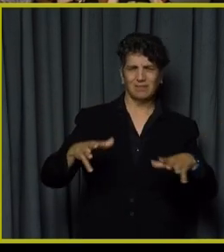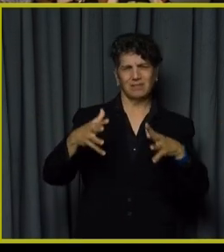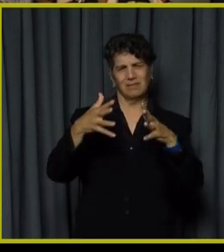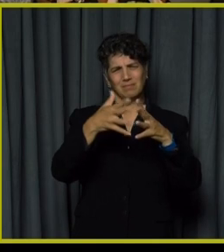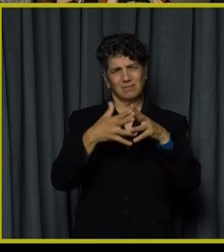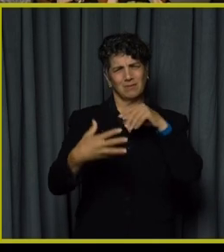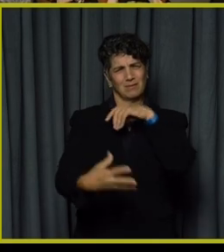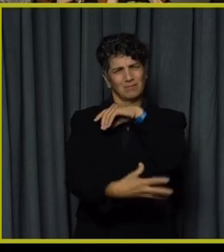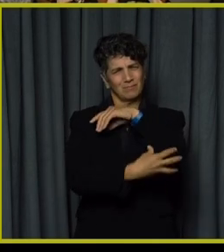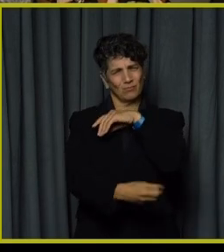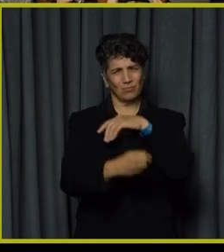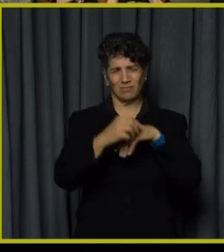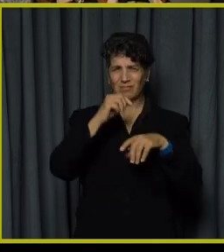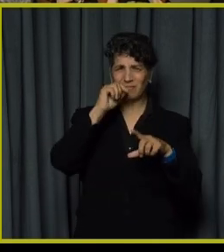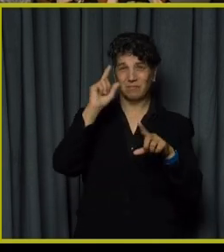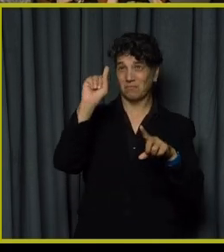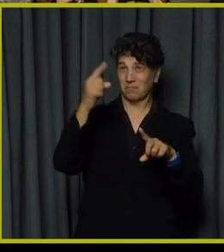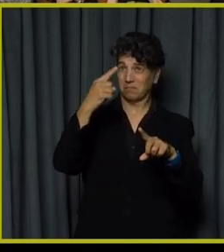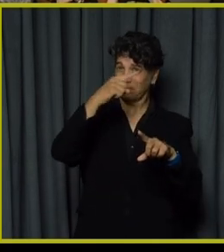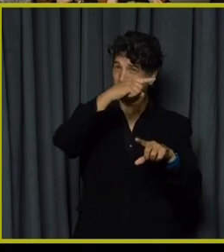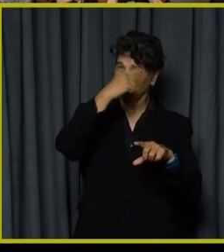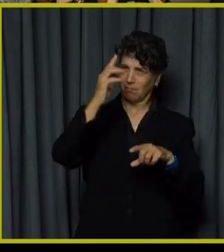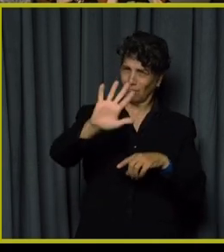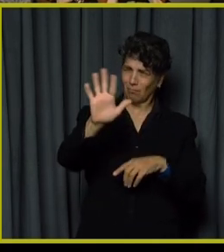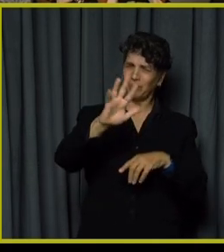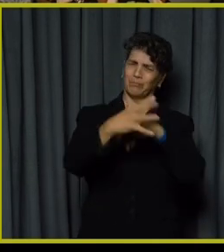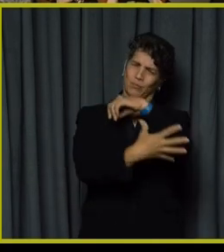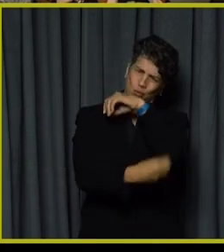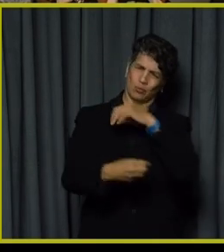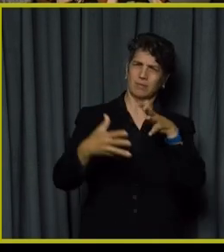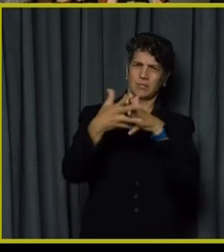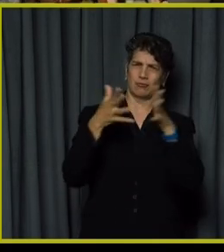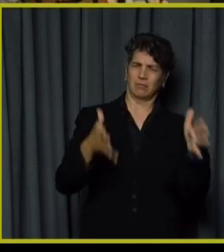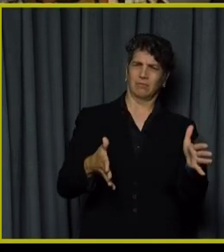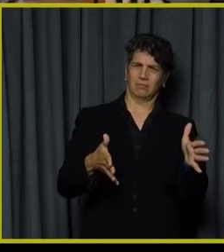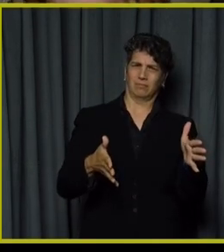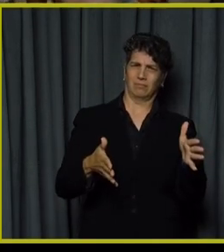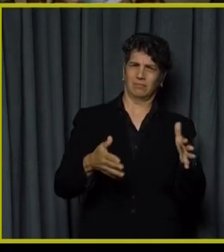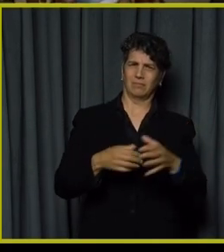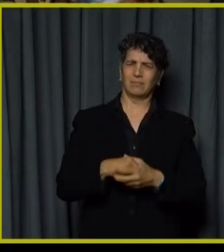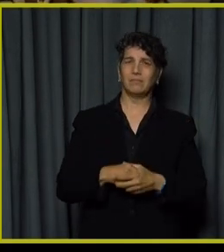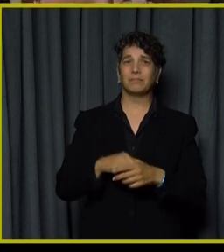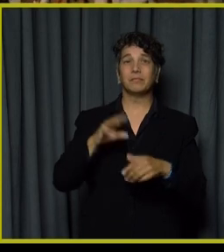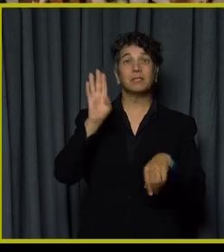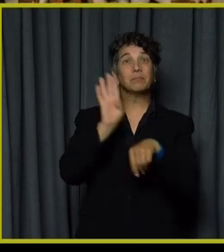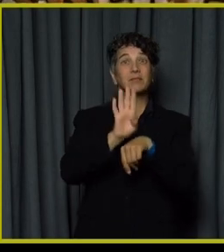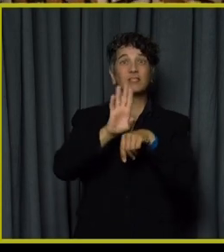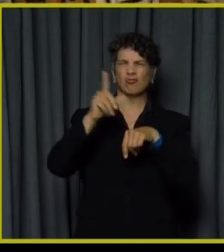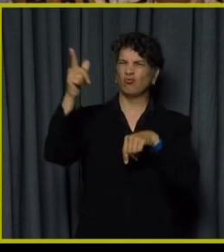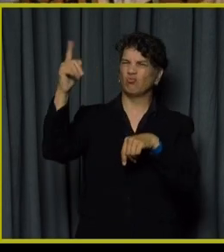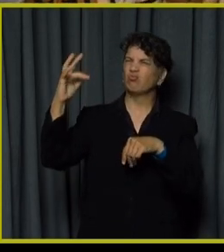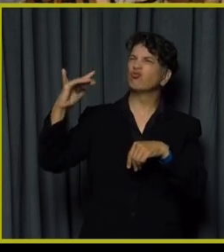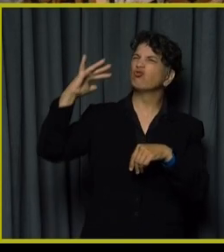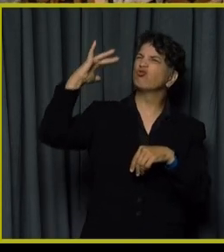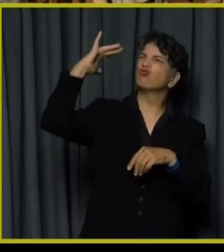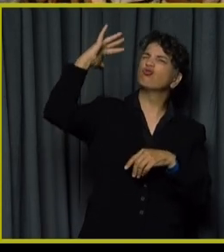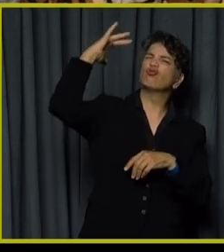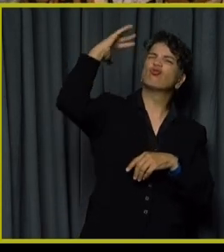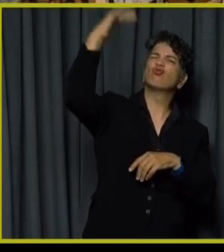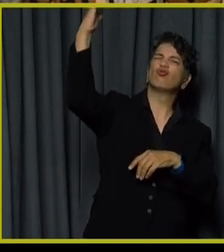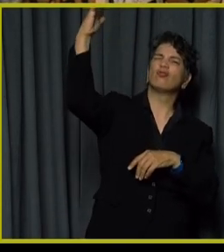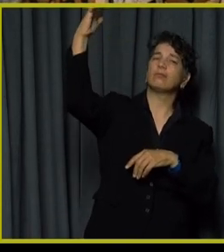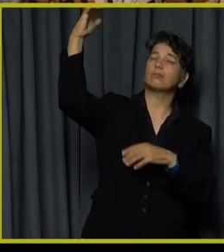been in crisis. The way that capitalism works is that you have to exploit somebody so somebody else can make money. And